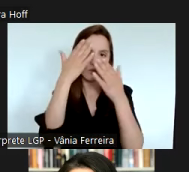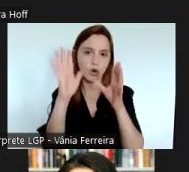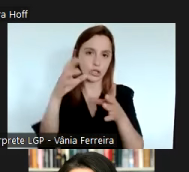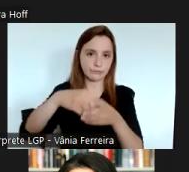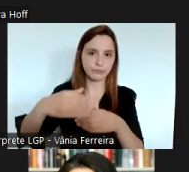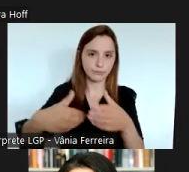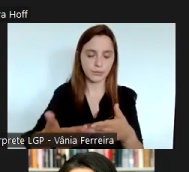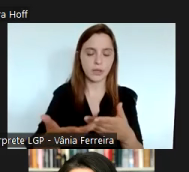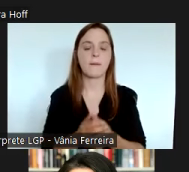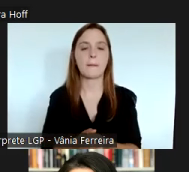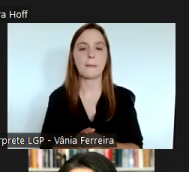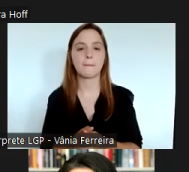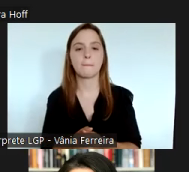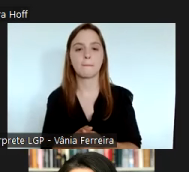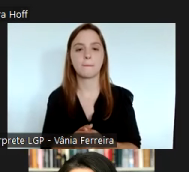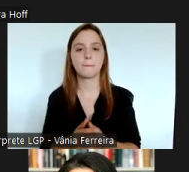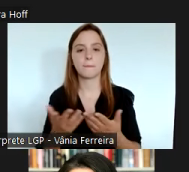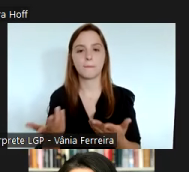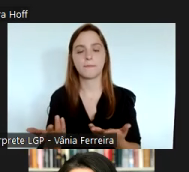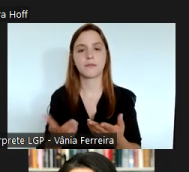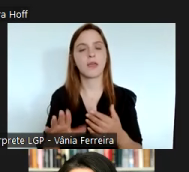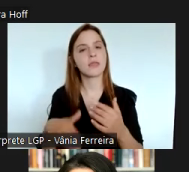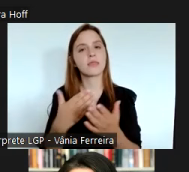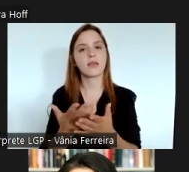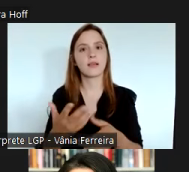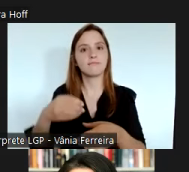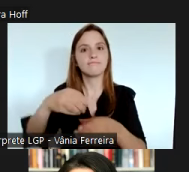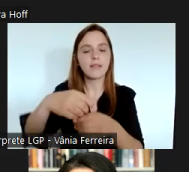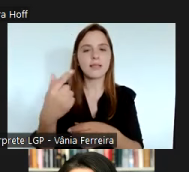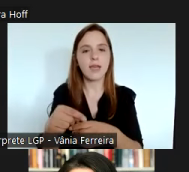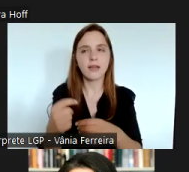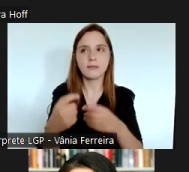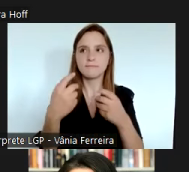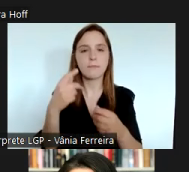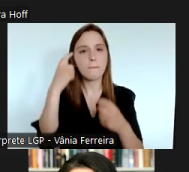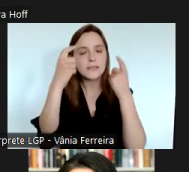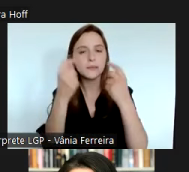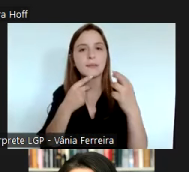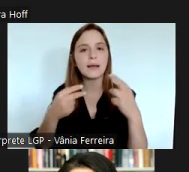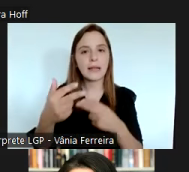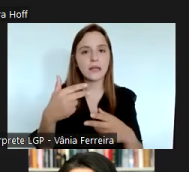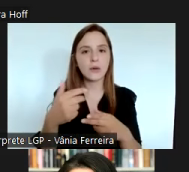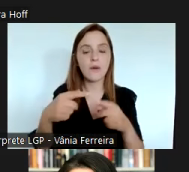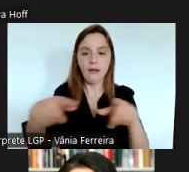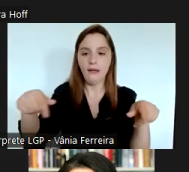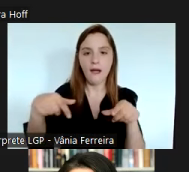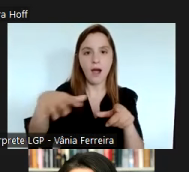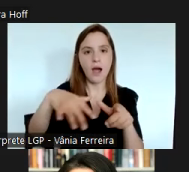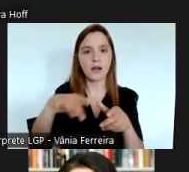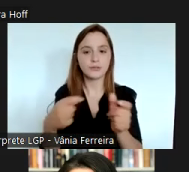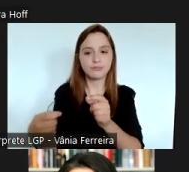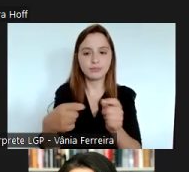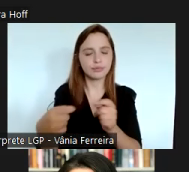sources of critical thought and as places where discussions take place and people debate. They